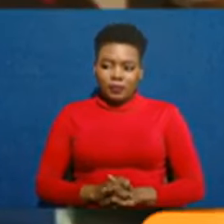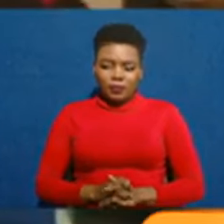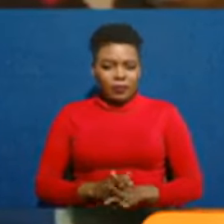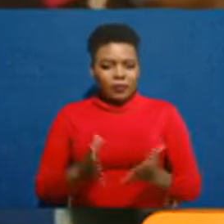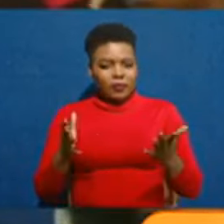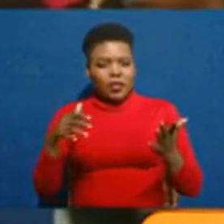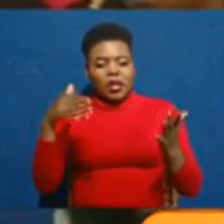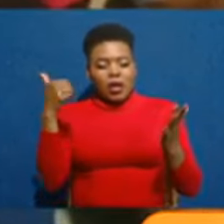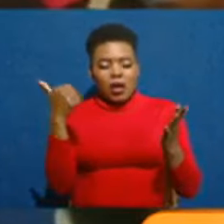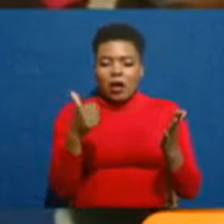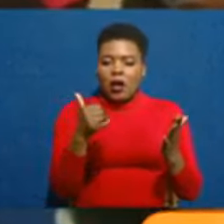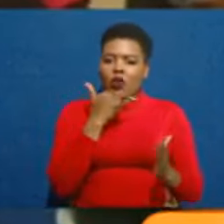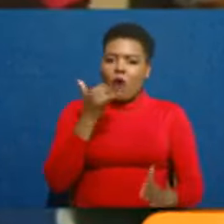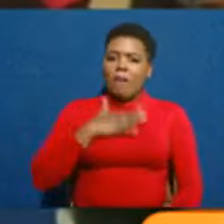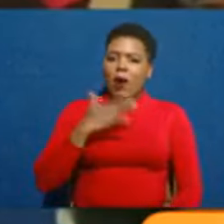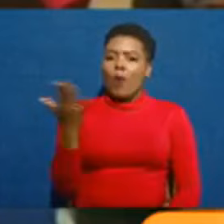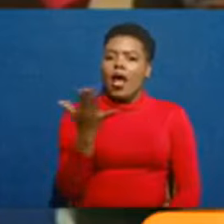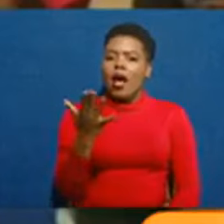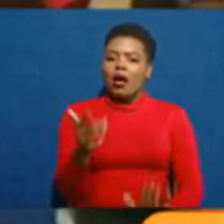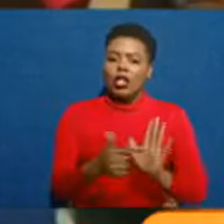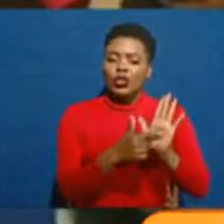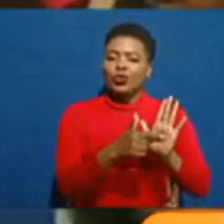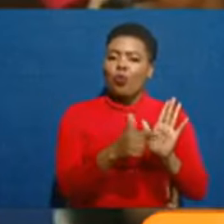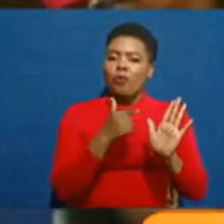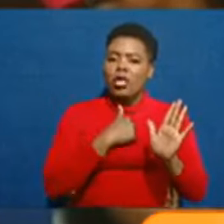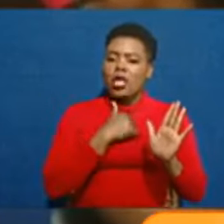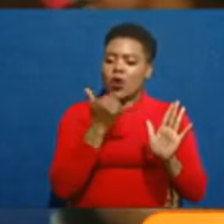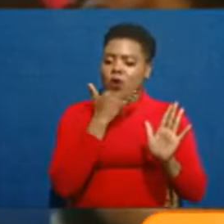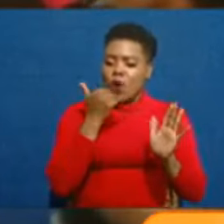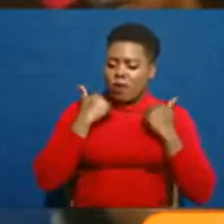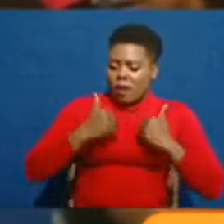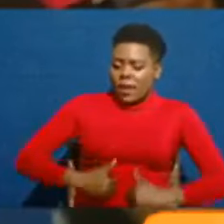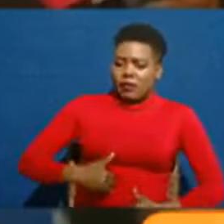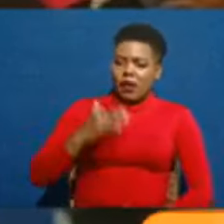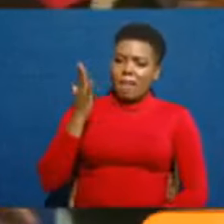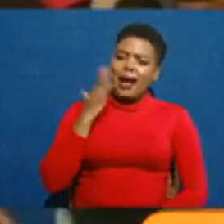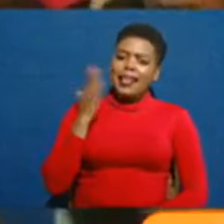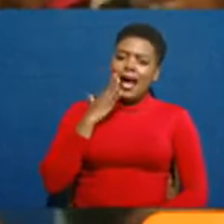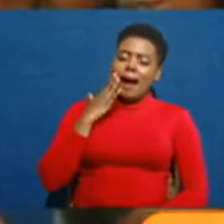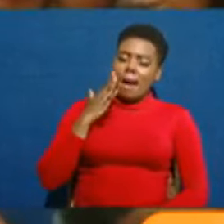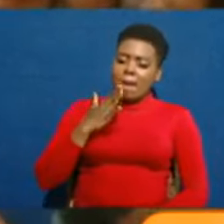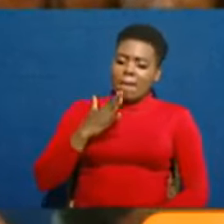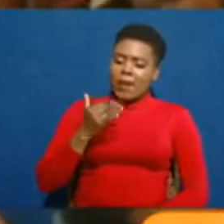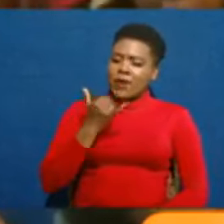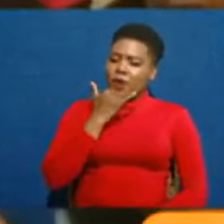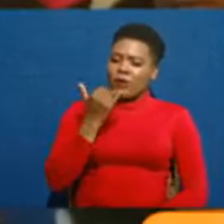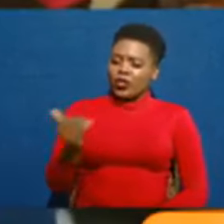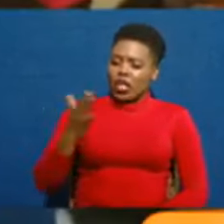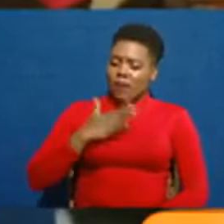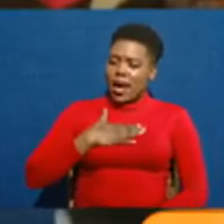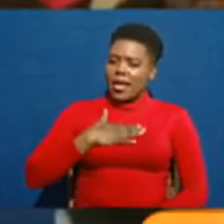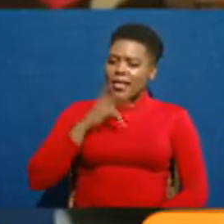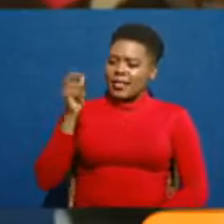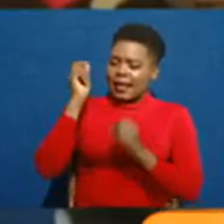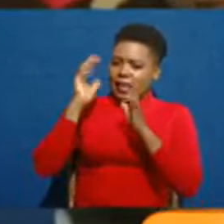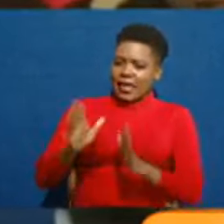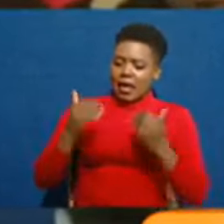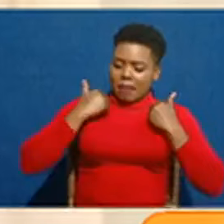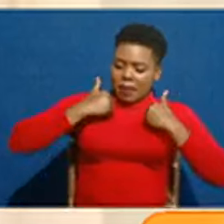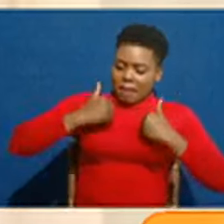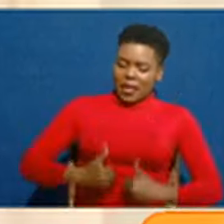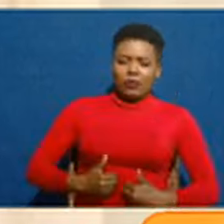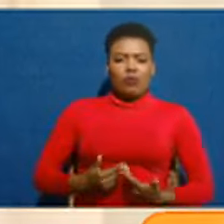Makosa yetu ni nini? Makosa yangu kama mama ni nini? Makosa ya mtoto wangu ni nini? Ni kuwa tu Mkenya. Ni nini alifanya